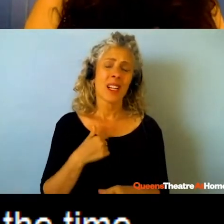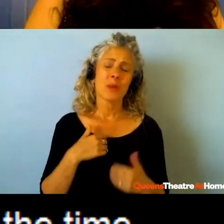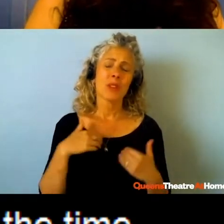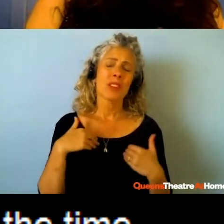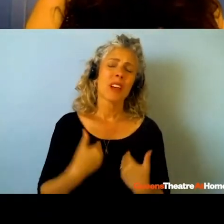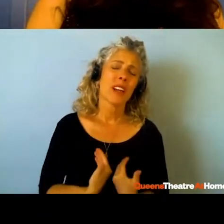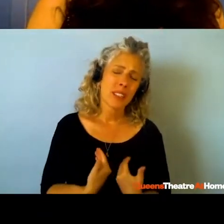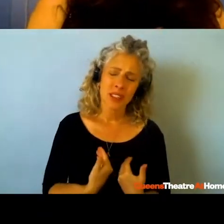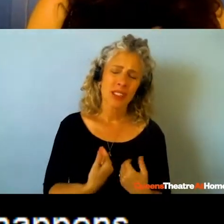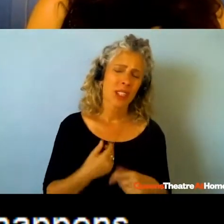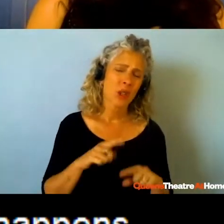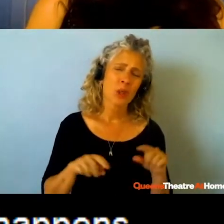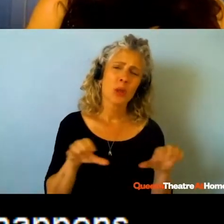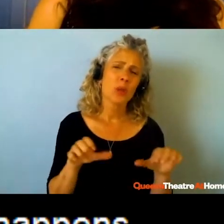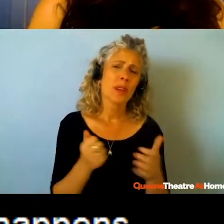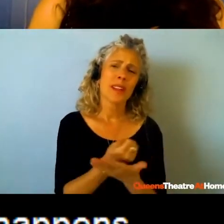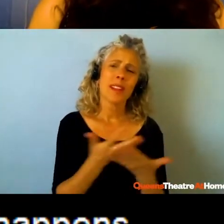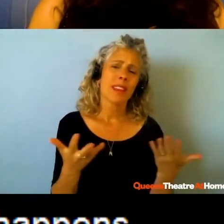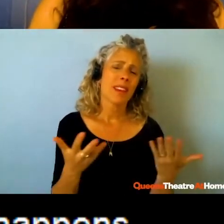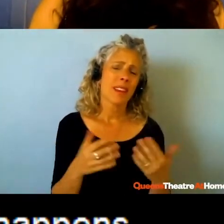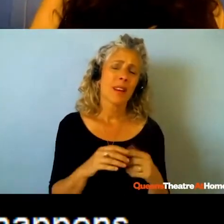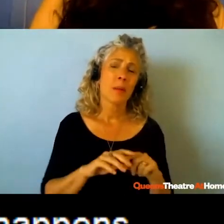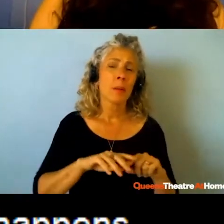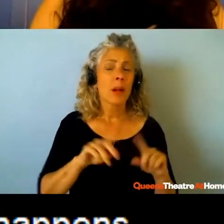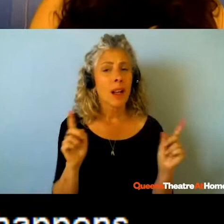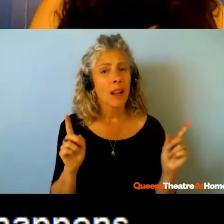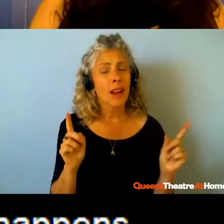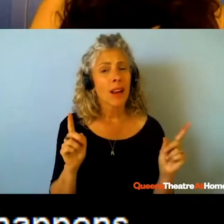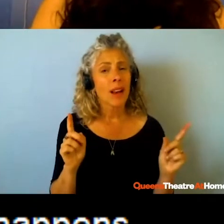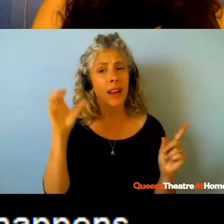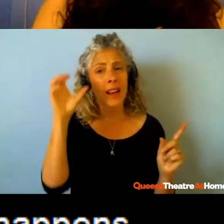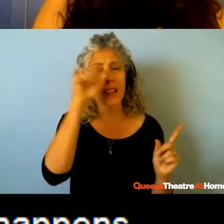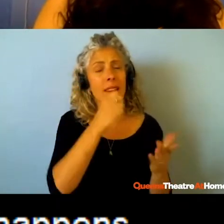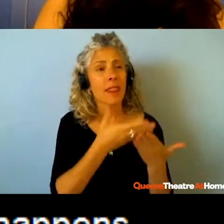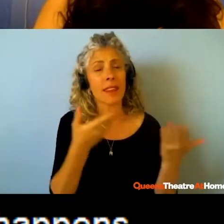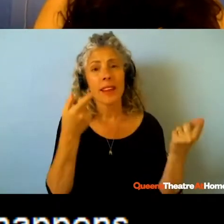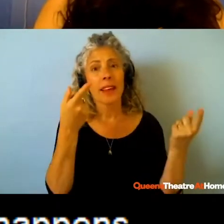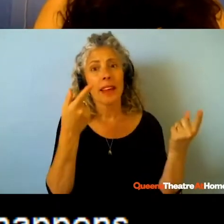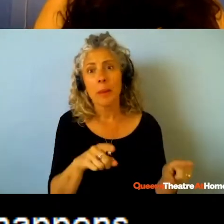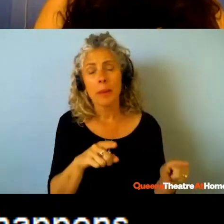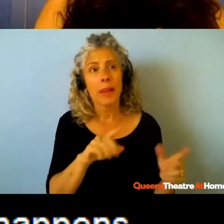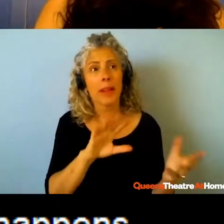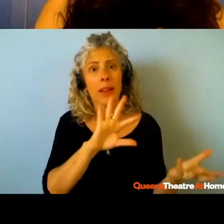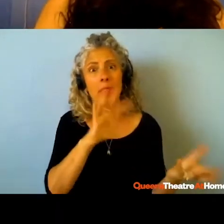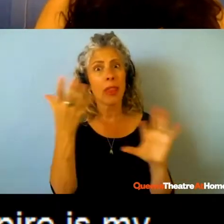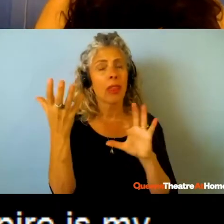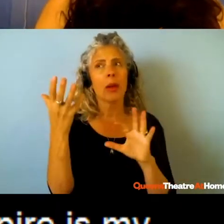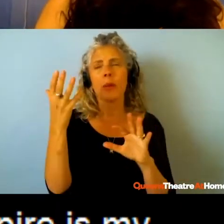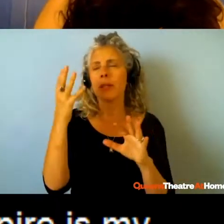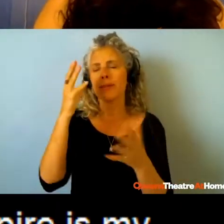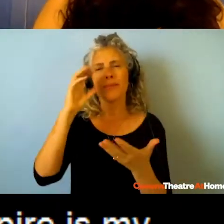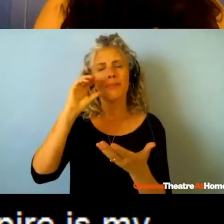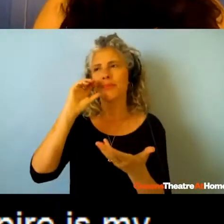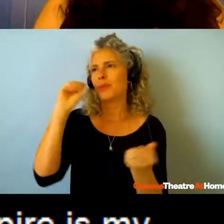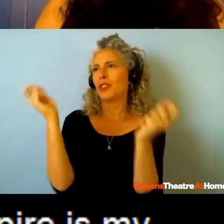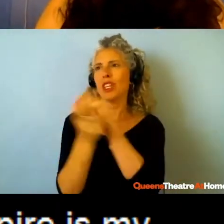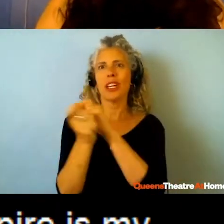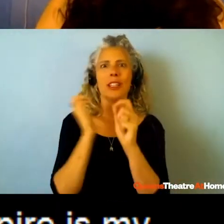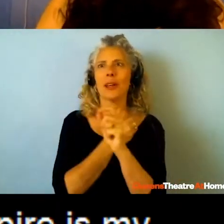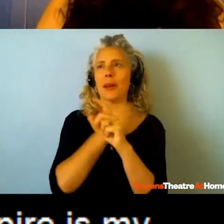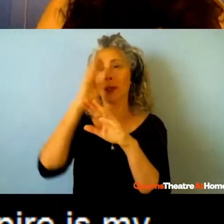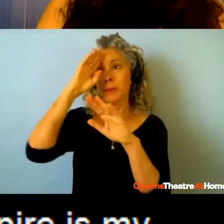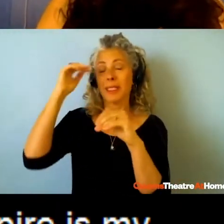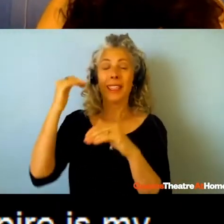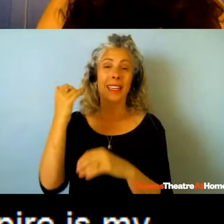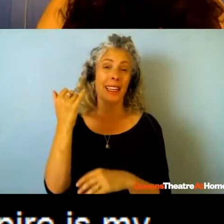do anything. But I guess shit happens and we reset our expectations. So if being a